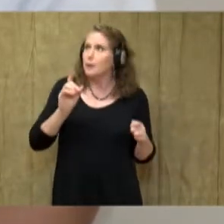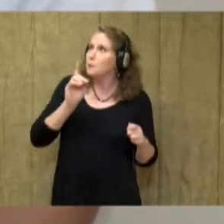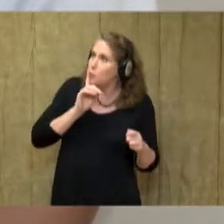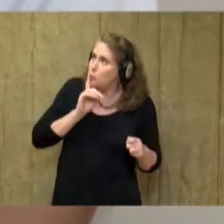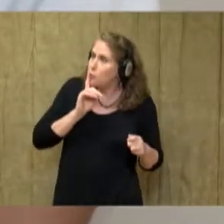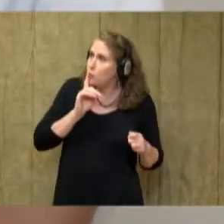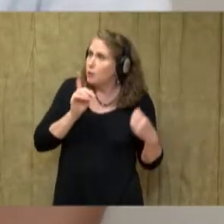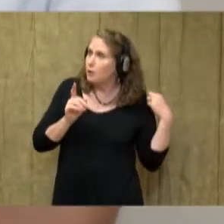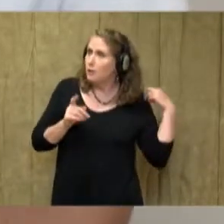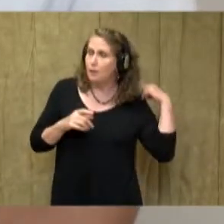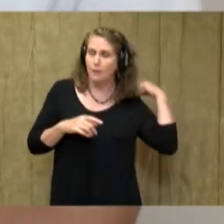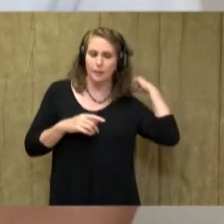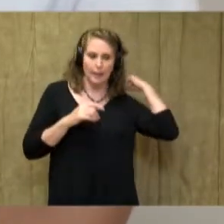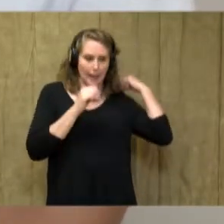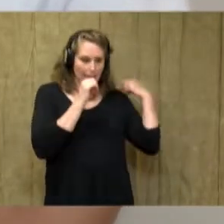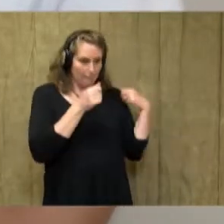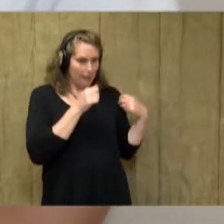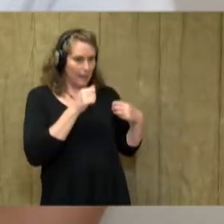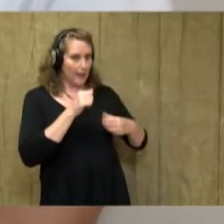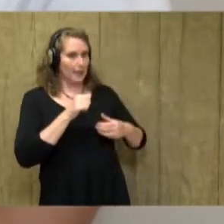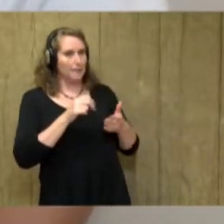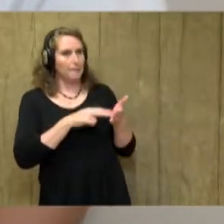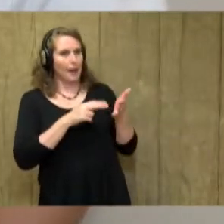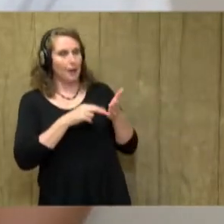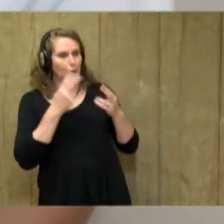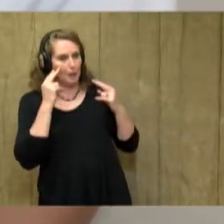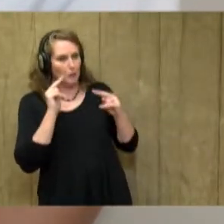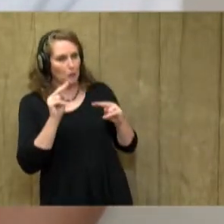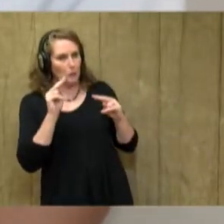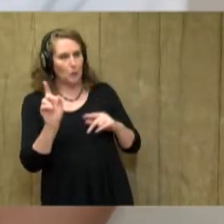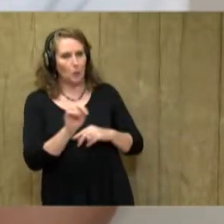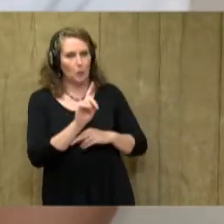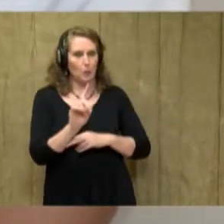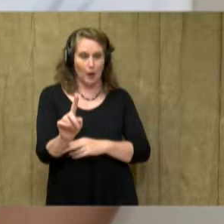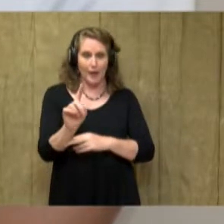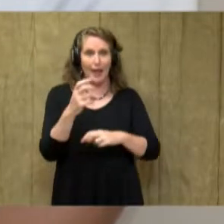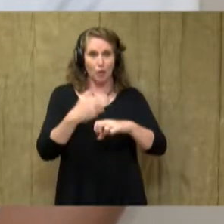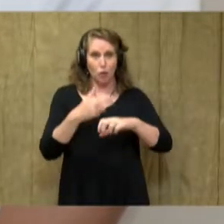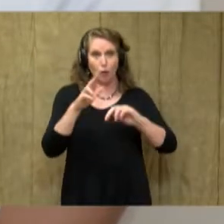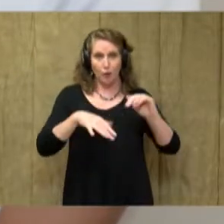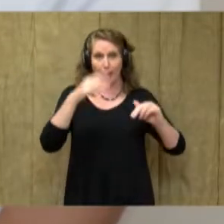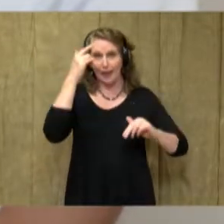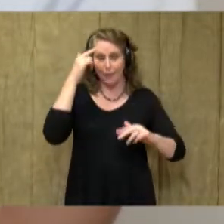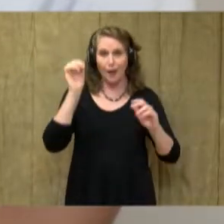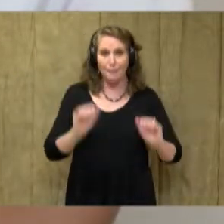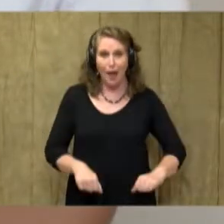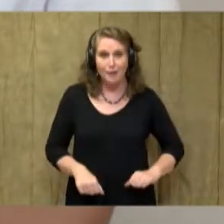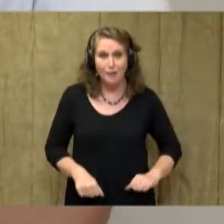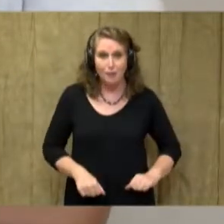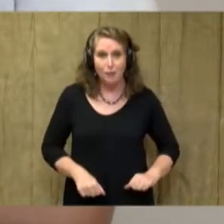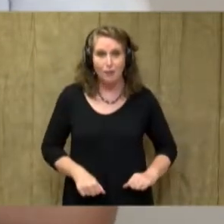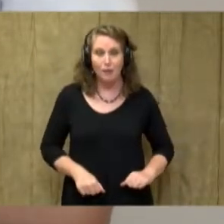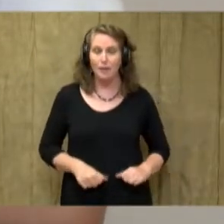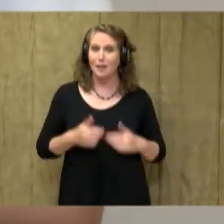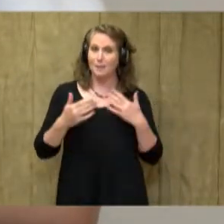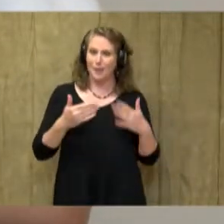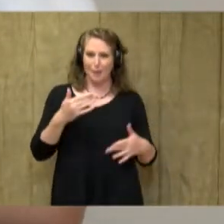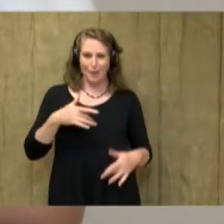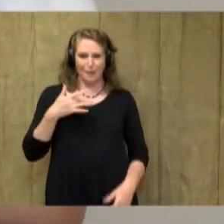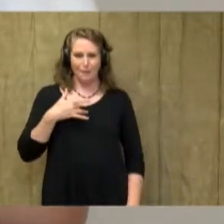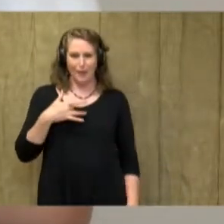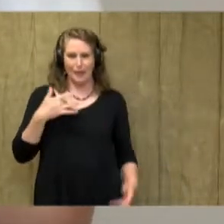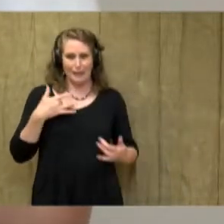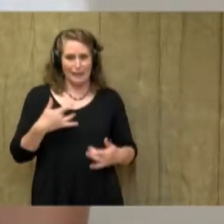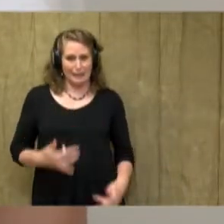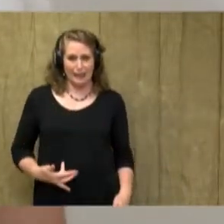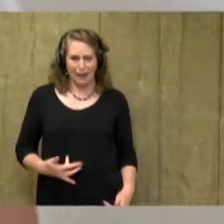Meatball. Peanut Butter kept walking. Finding a friend was harder than he thought it was going to be. So maybe he's feeling a little